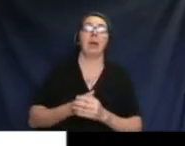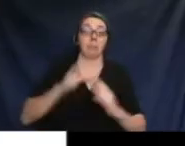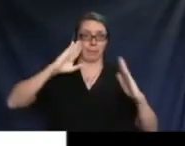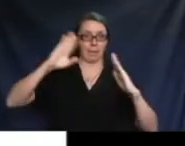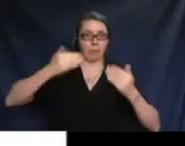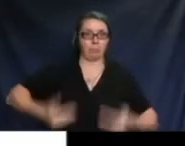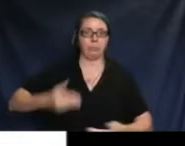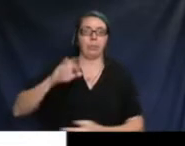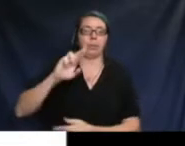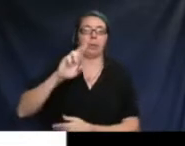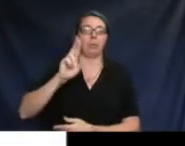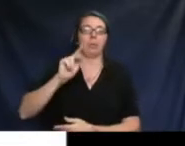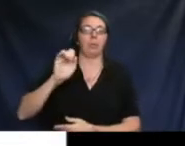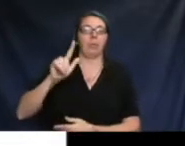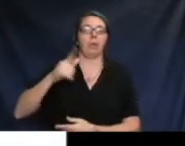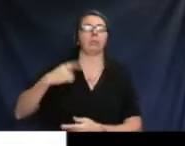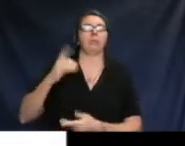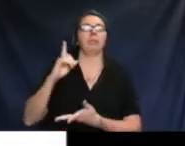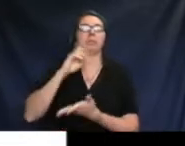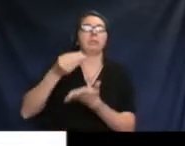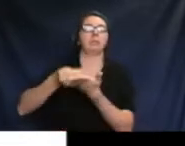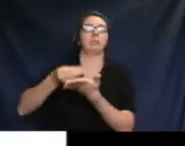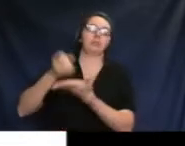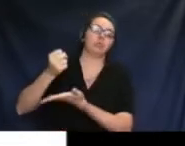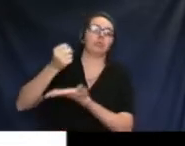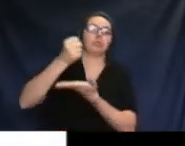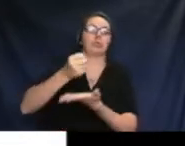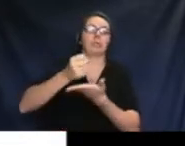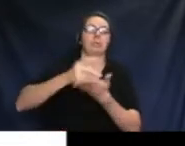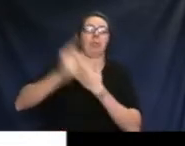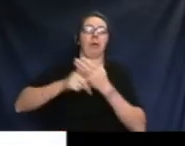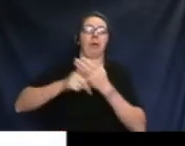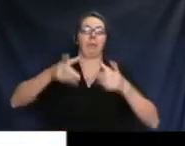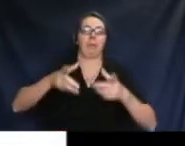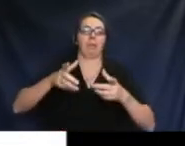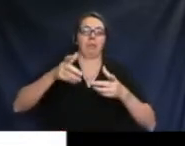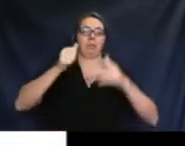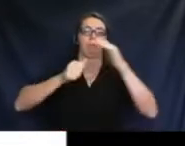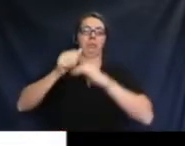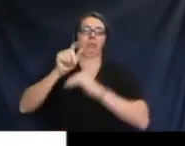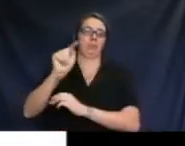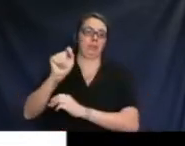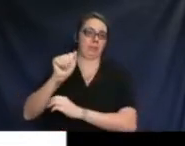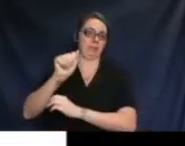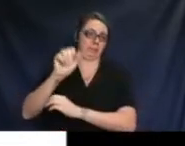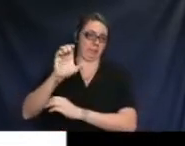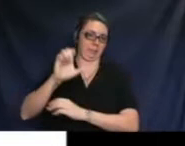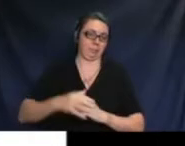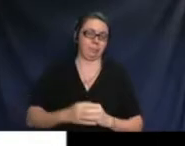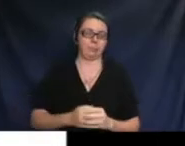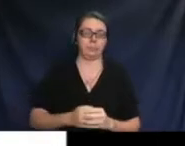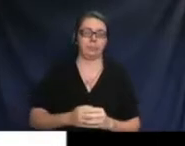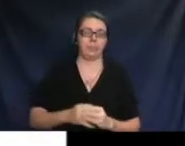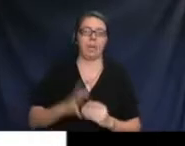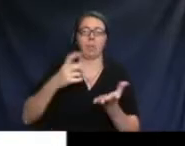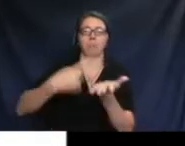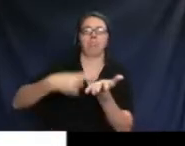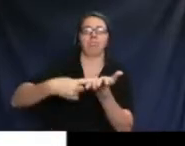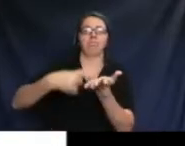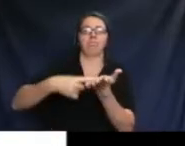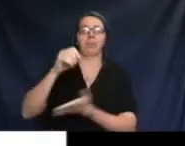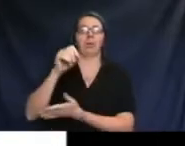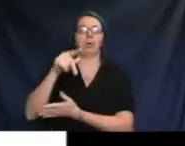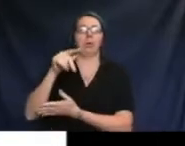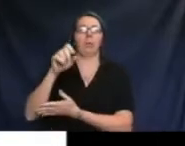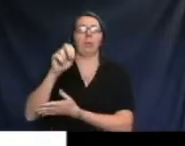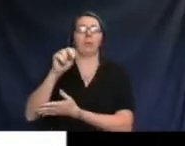a grant program manager at Toronto Arts Council. And before I talk about the OpenDoor granting program, which